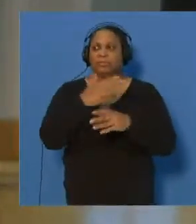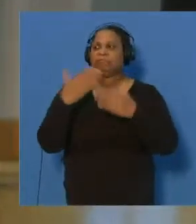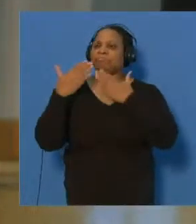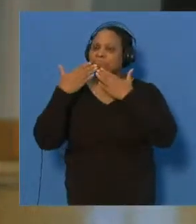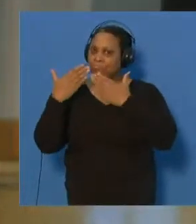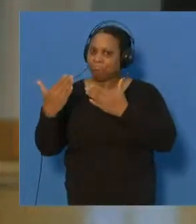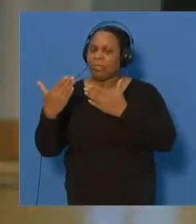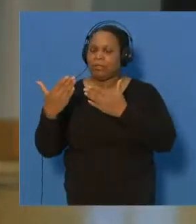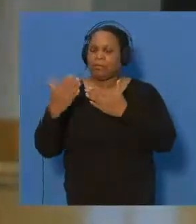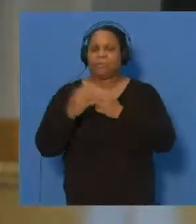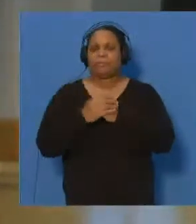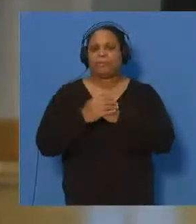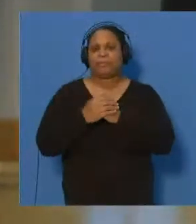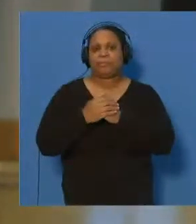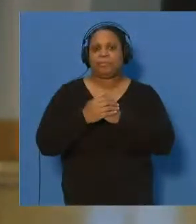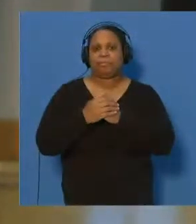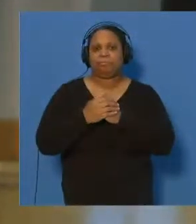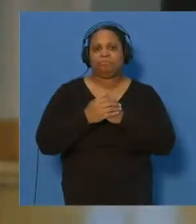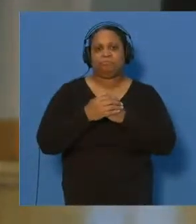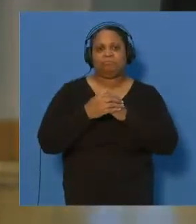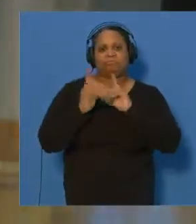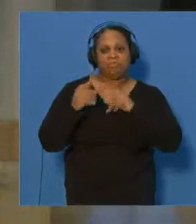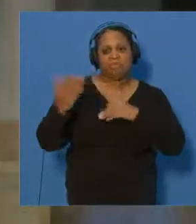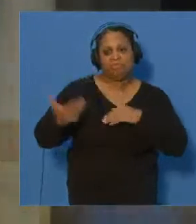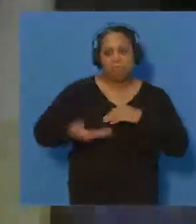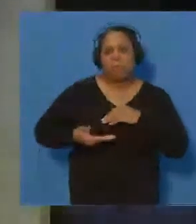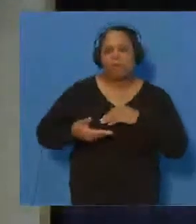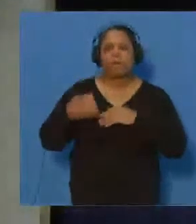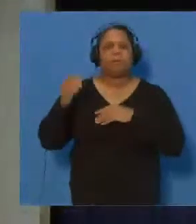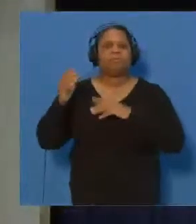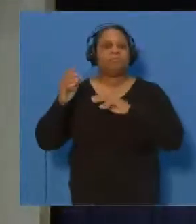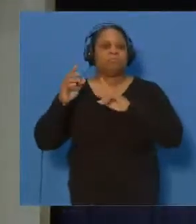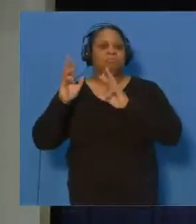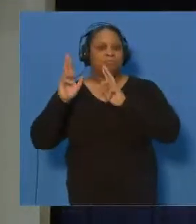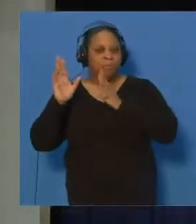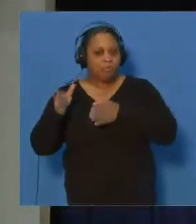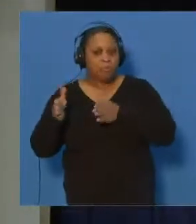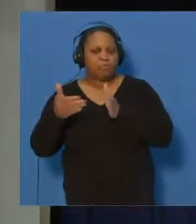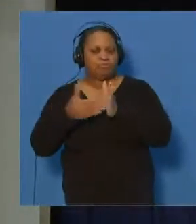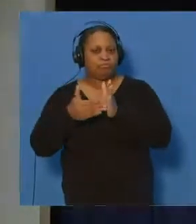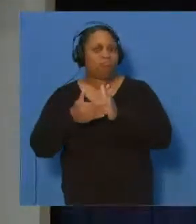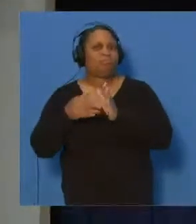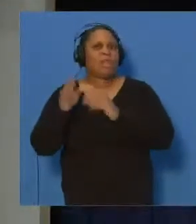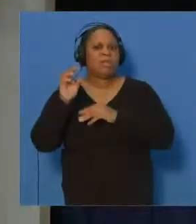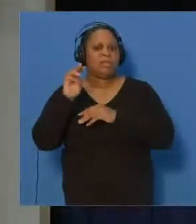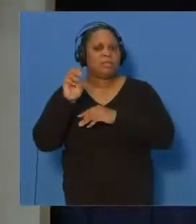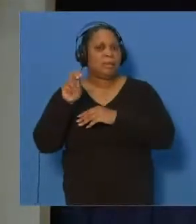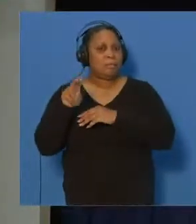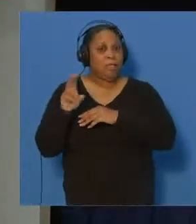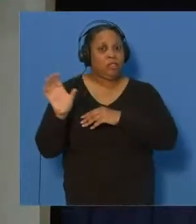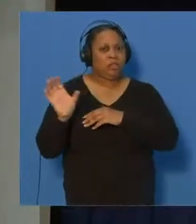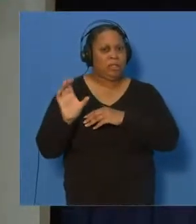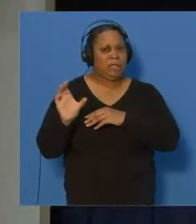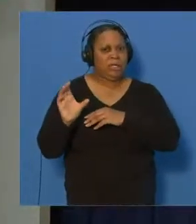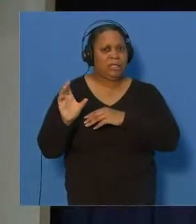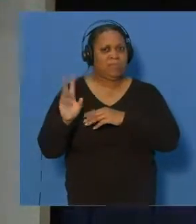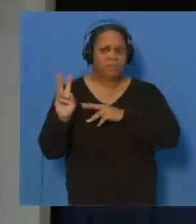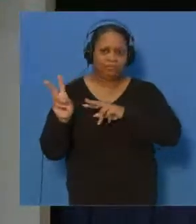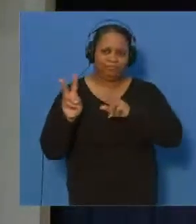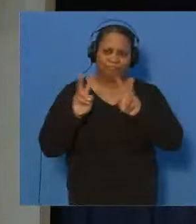Minister Keynes. Looking at moving to